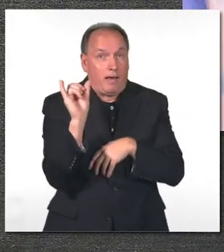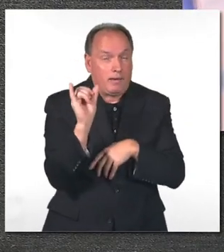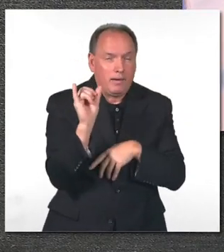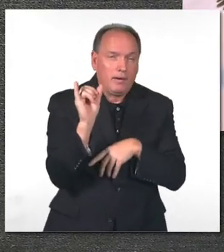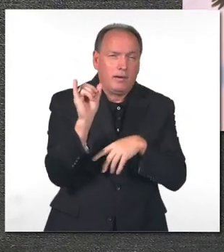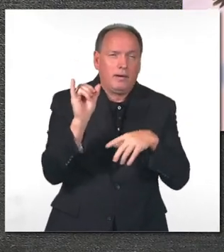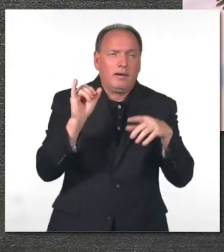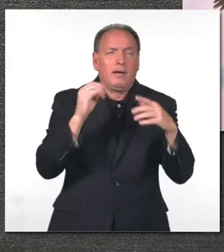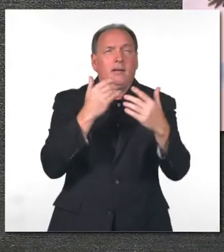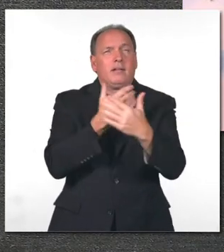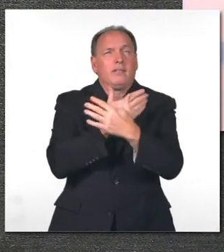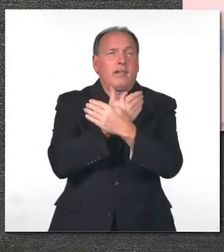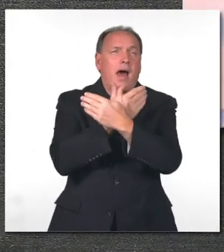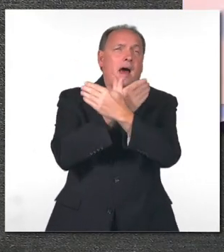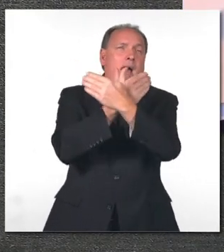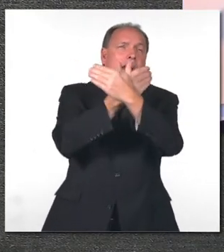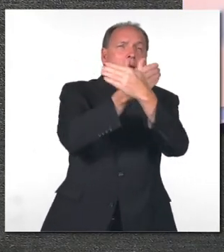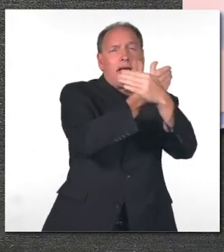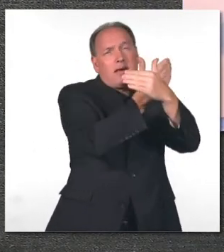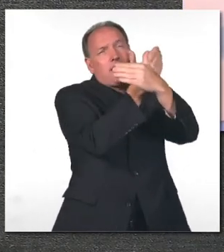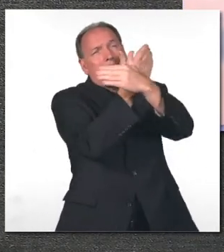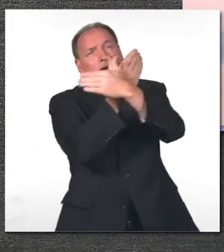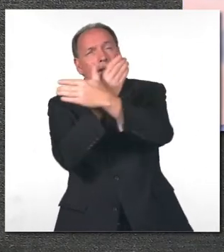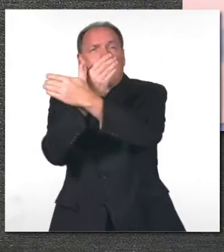We were flying.